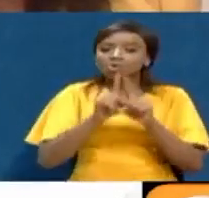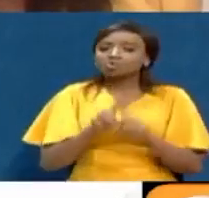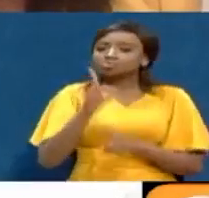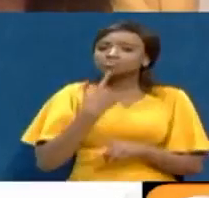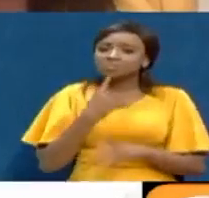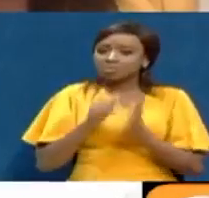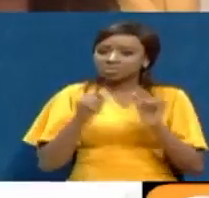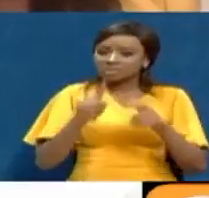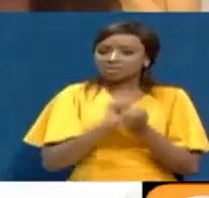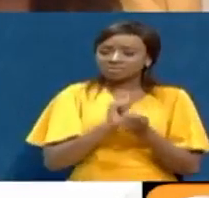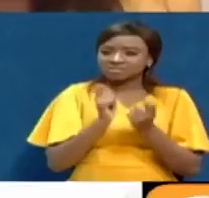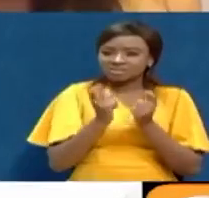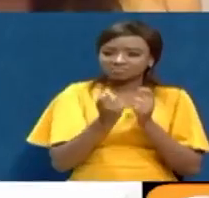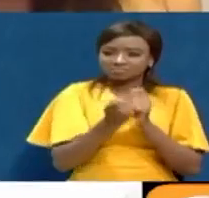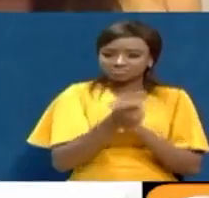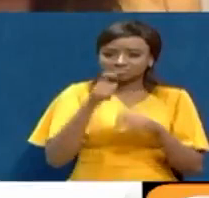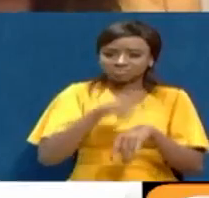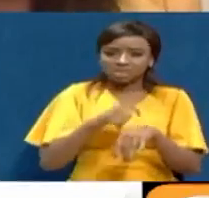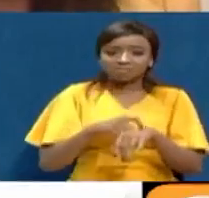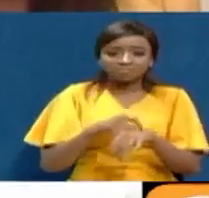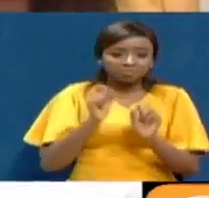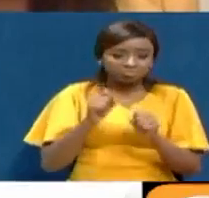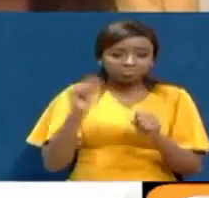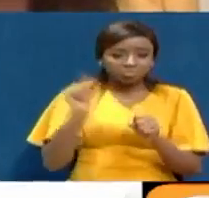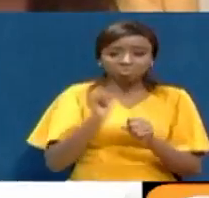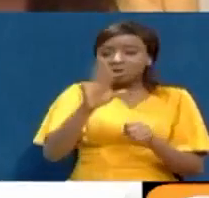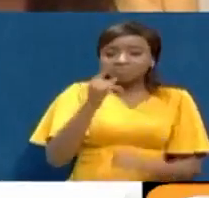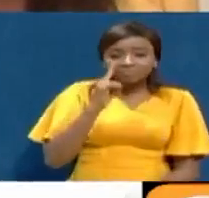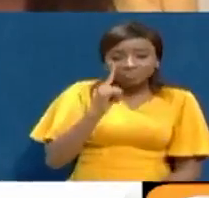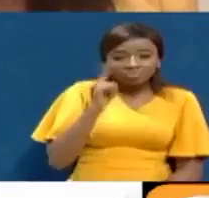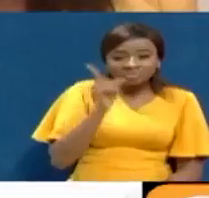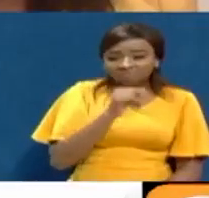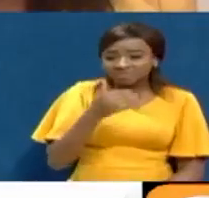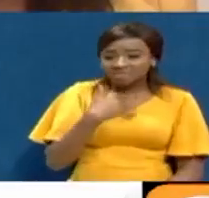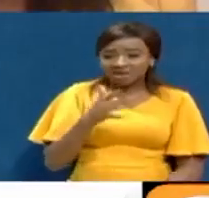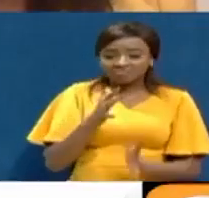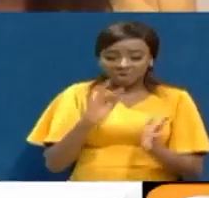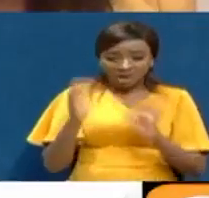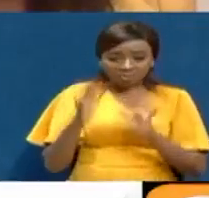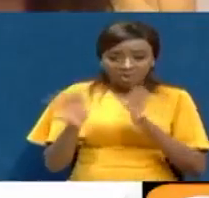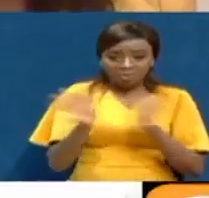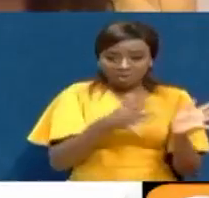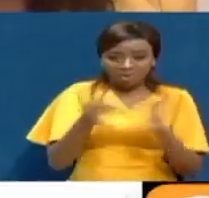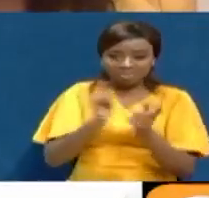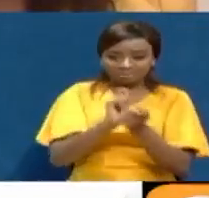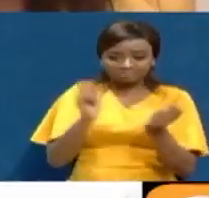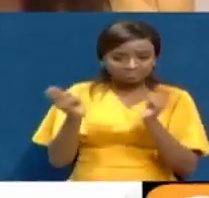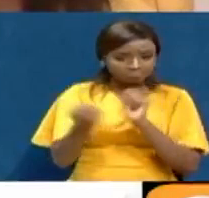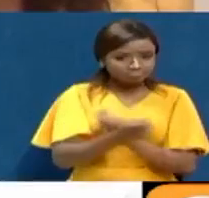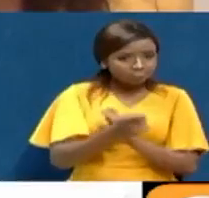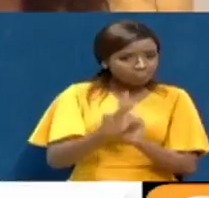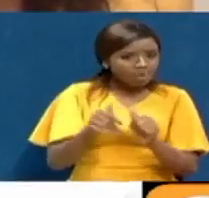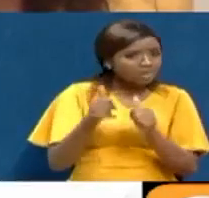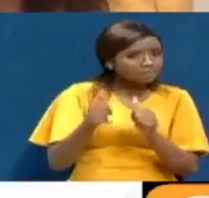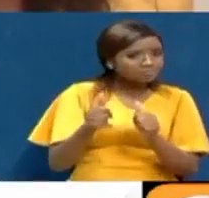is a transition period, so it's likely to be very short. But have you seen a difference in the weather pattern, and how significant is it over the